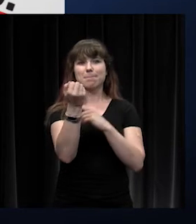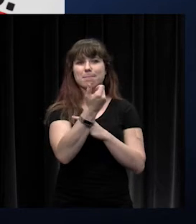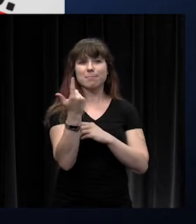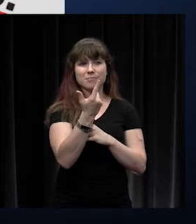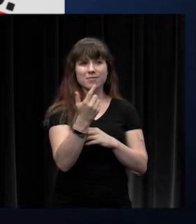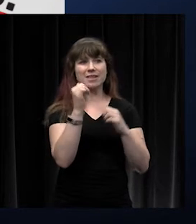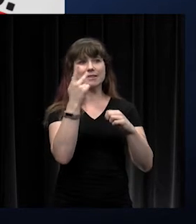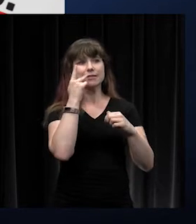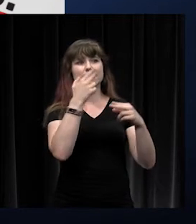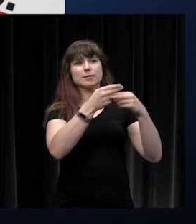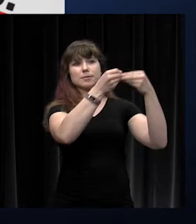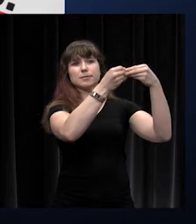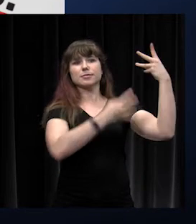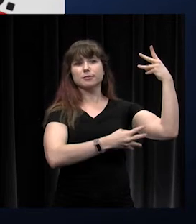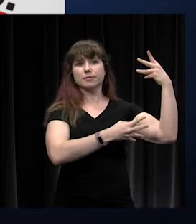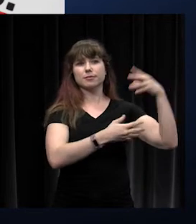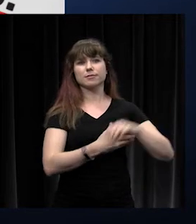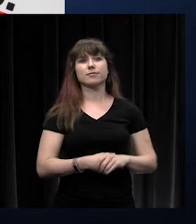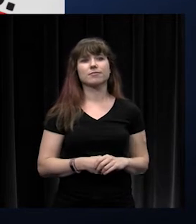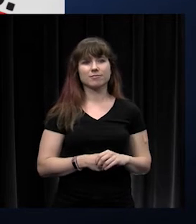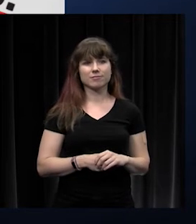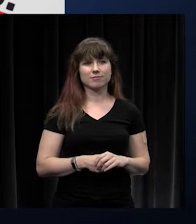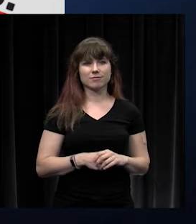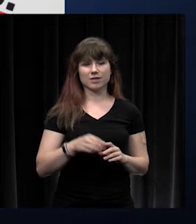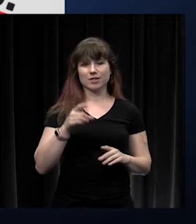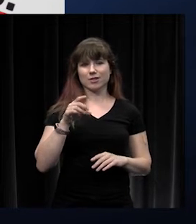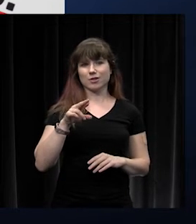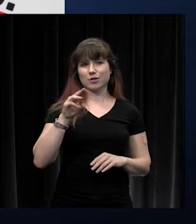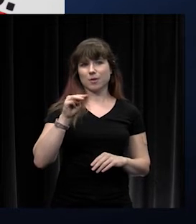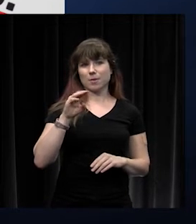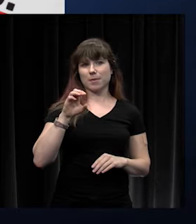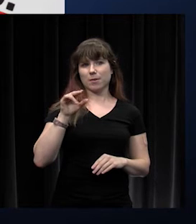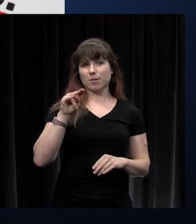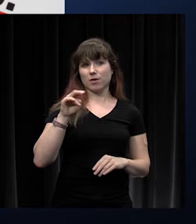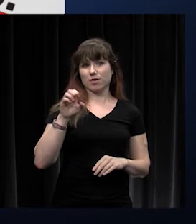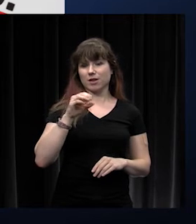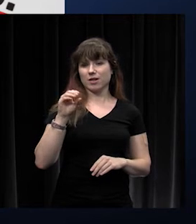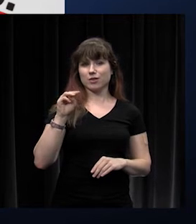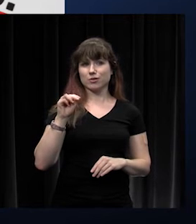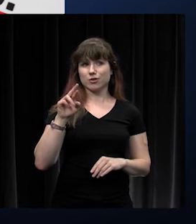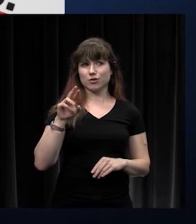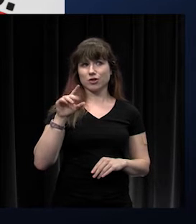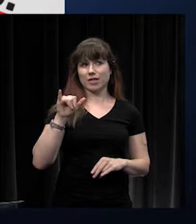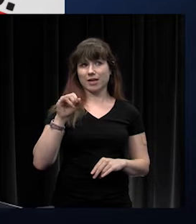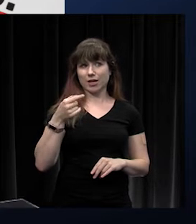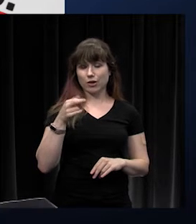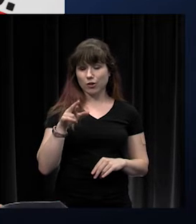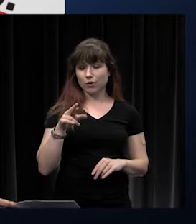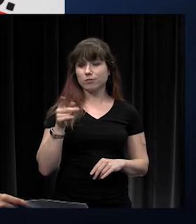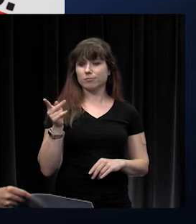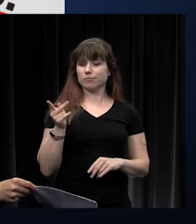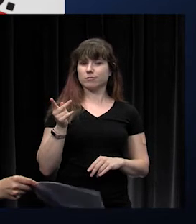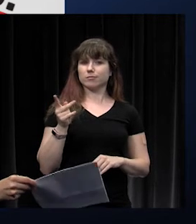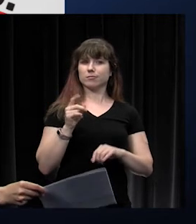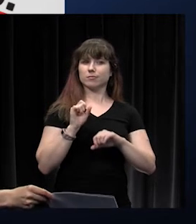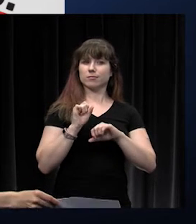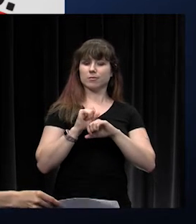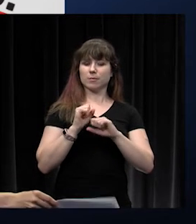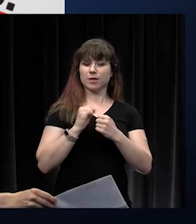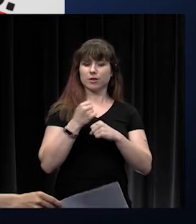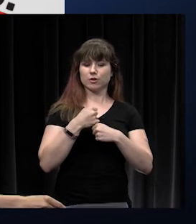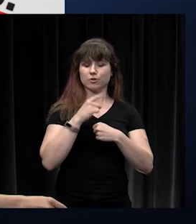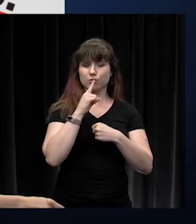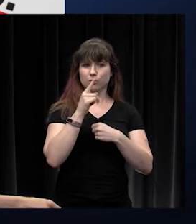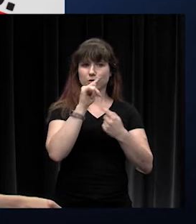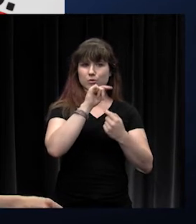of them. And Dr. McMullen and Dr. Yeager, as well as many others, have been working to make sure that we transition